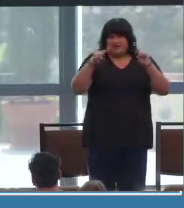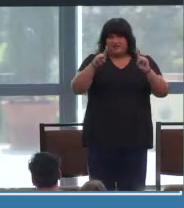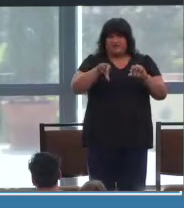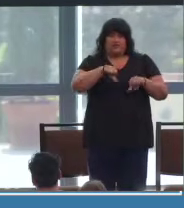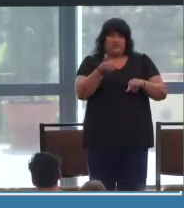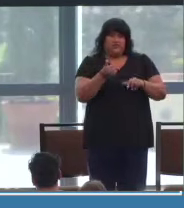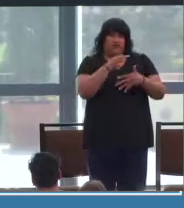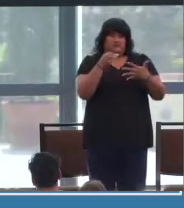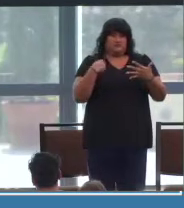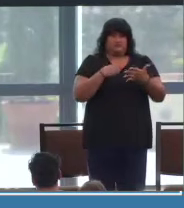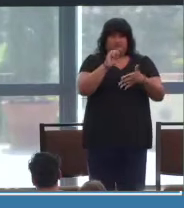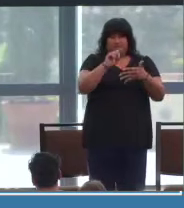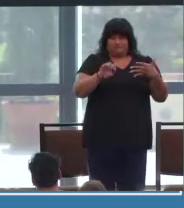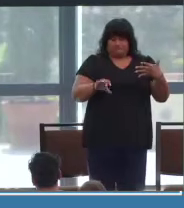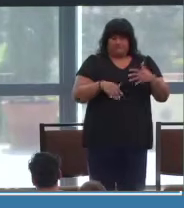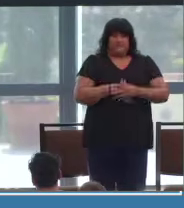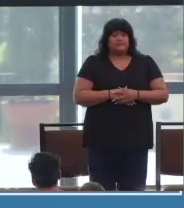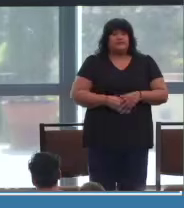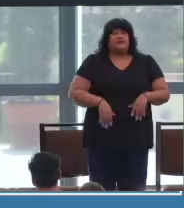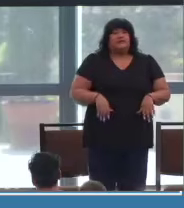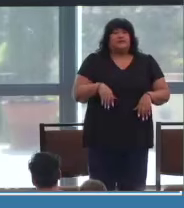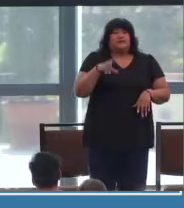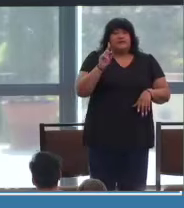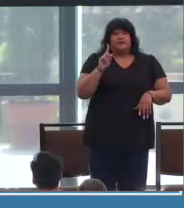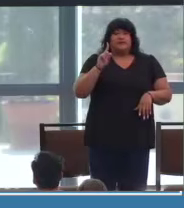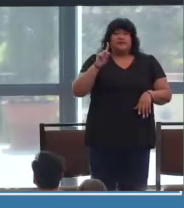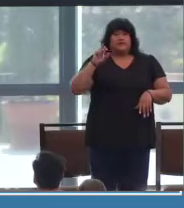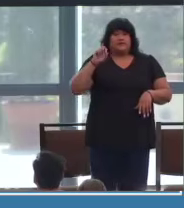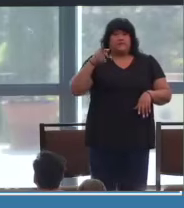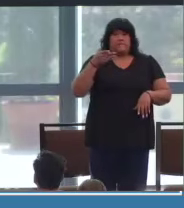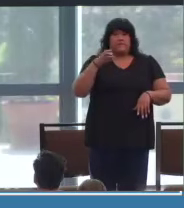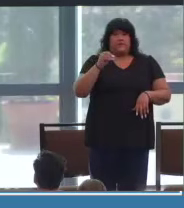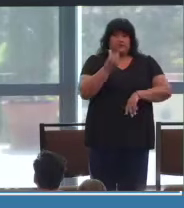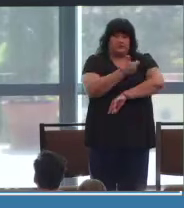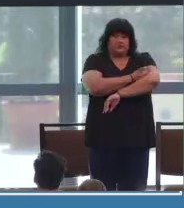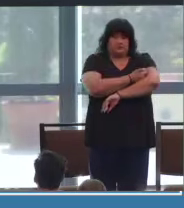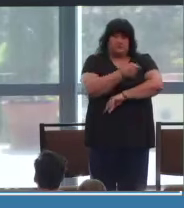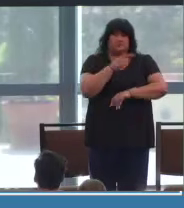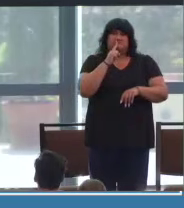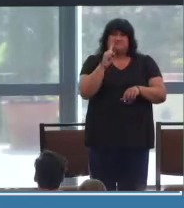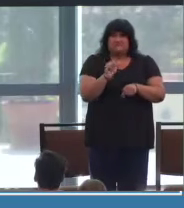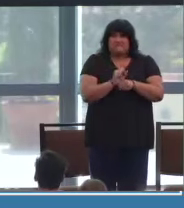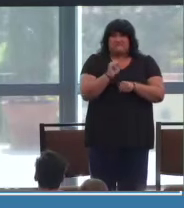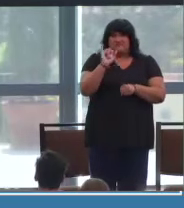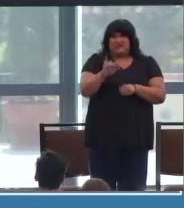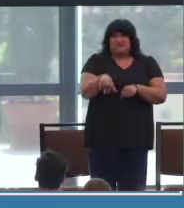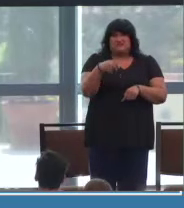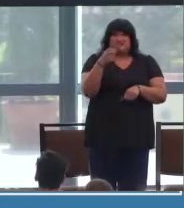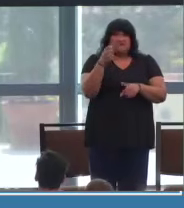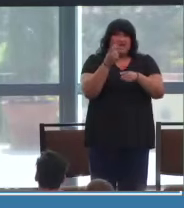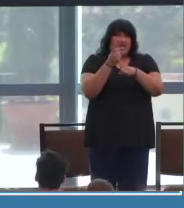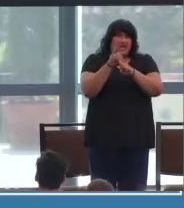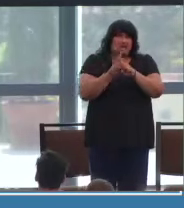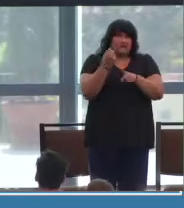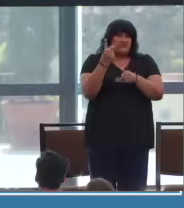about. Now the Depomedrol injection, every 12 weeks, that's, you don't have to remember to take